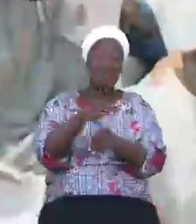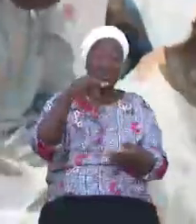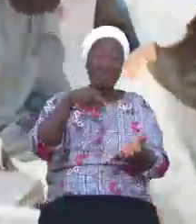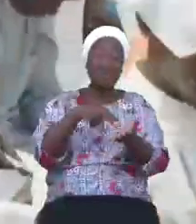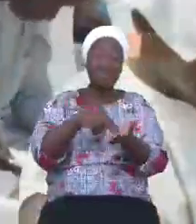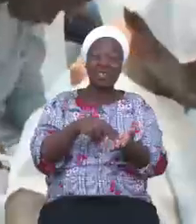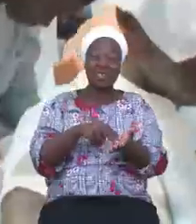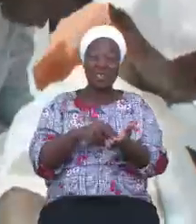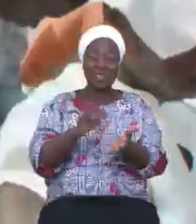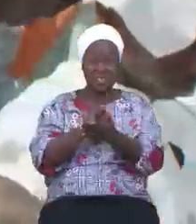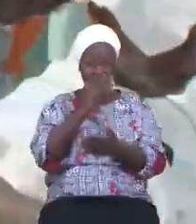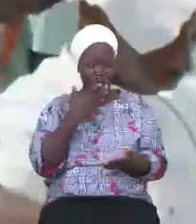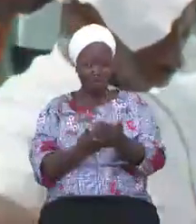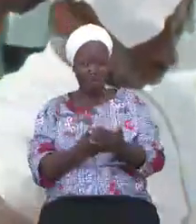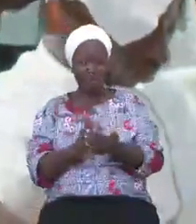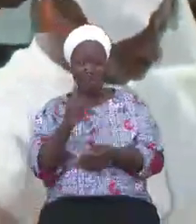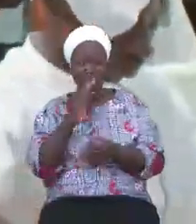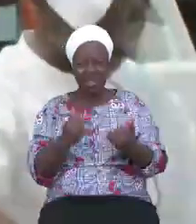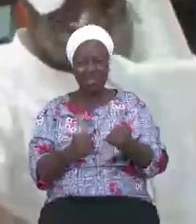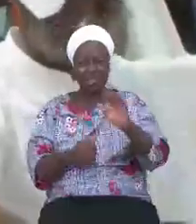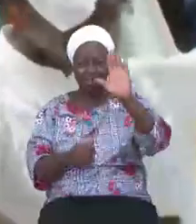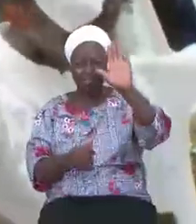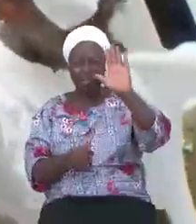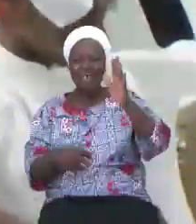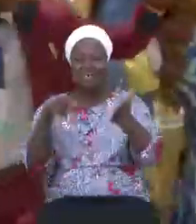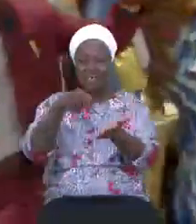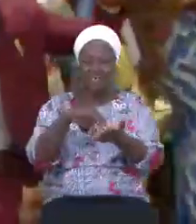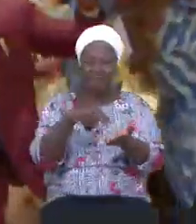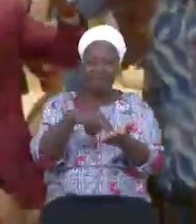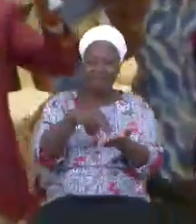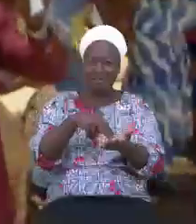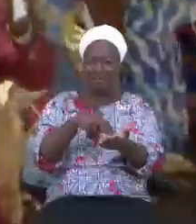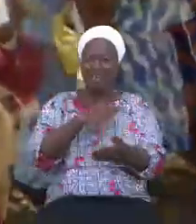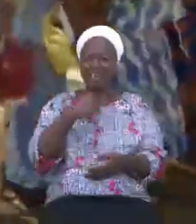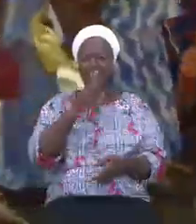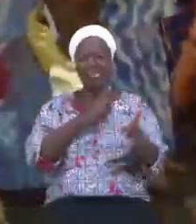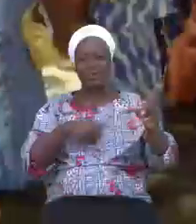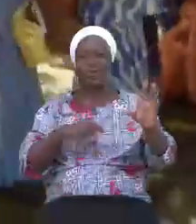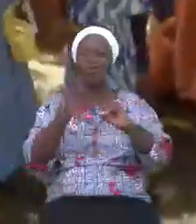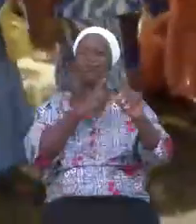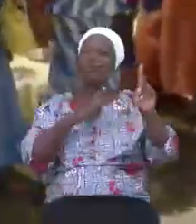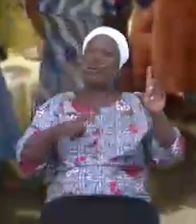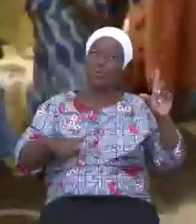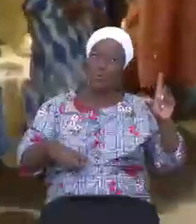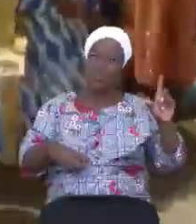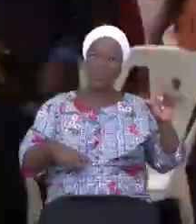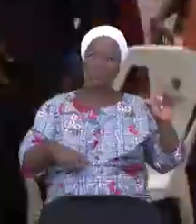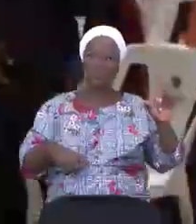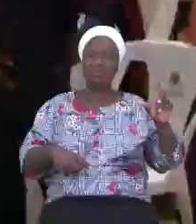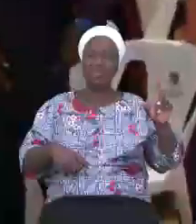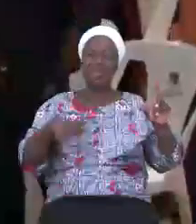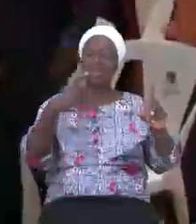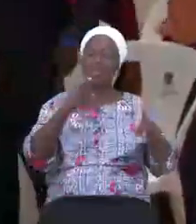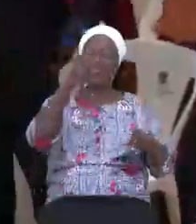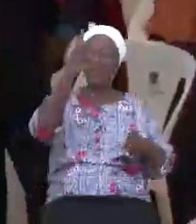That's good. Where are you now? Rise up and tell the Lord, O Lord, the